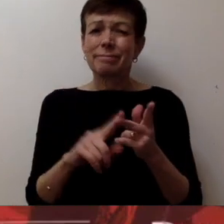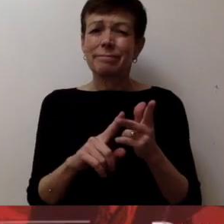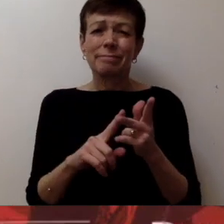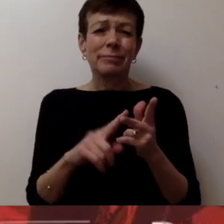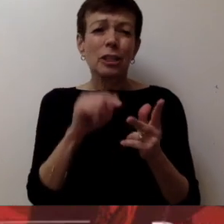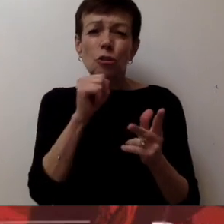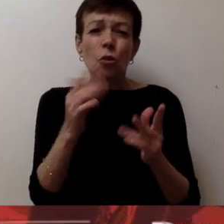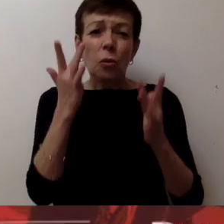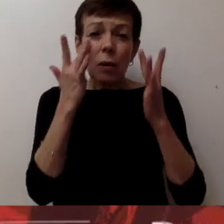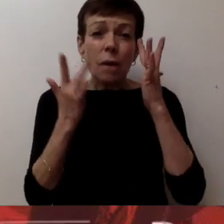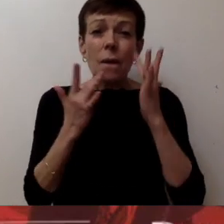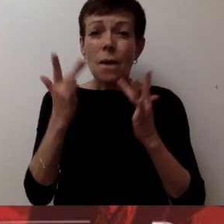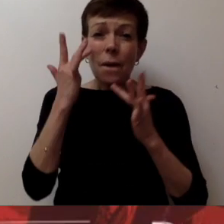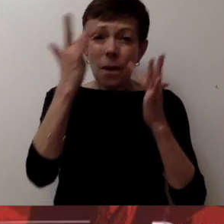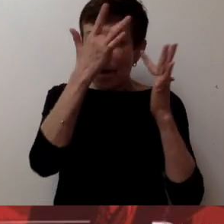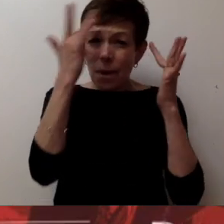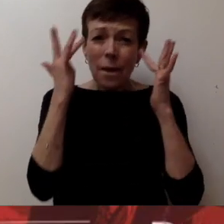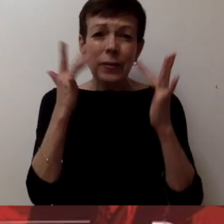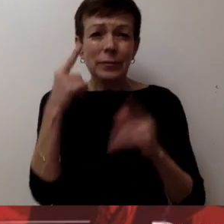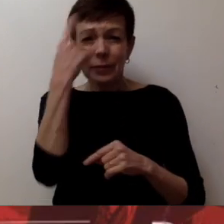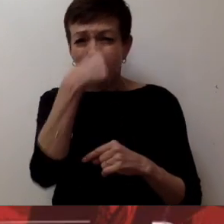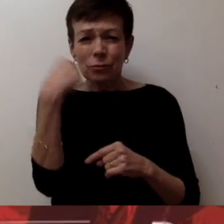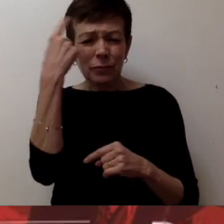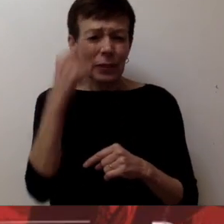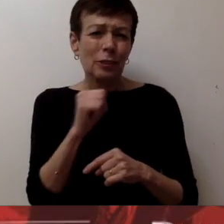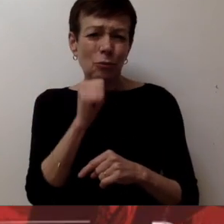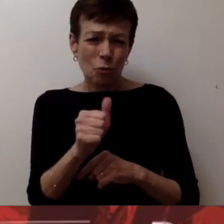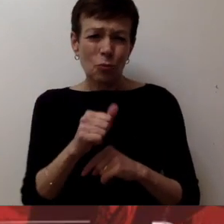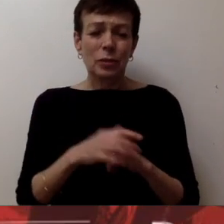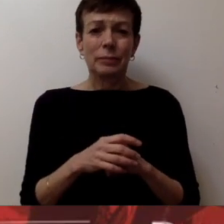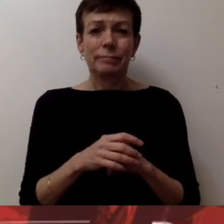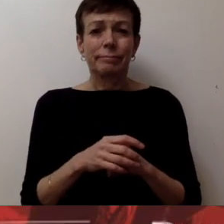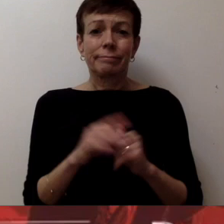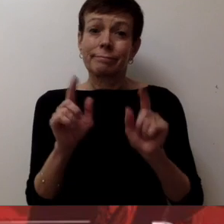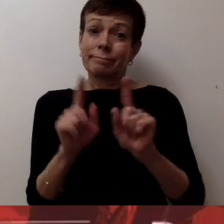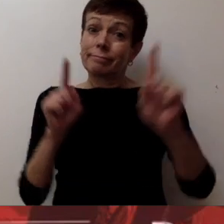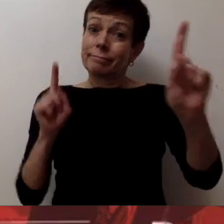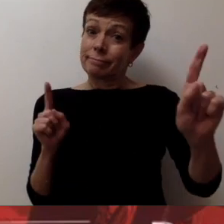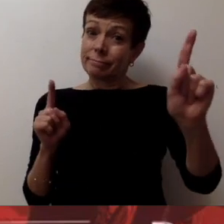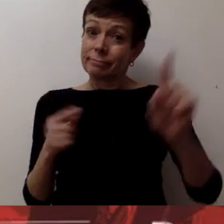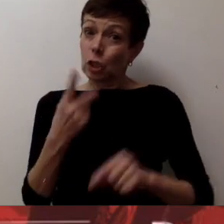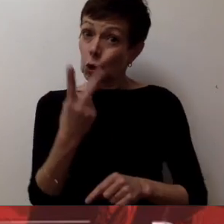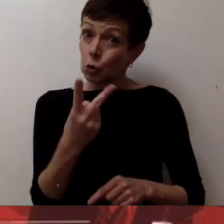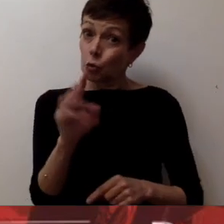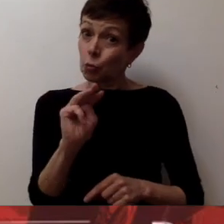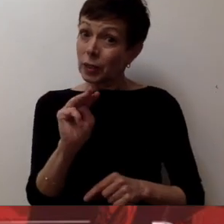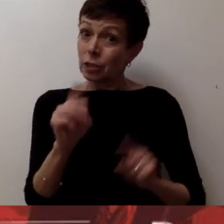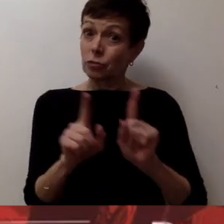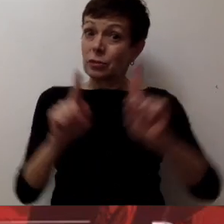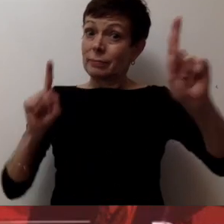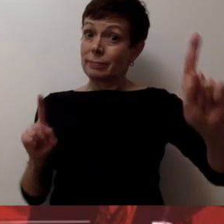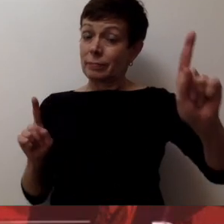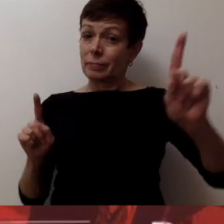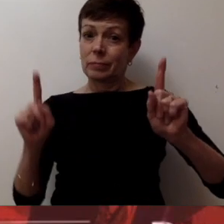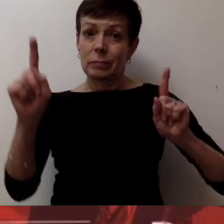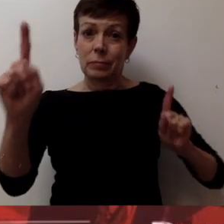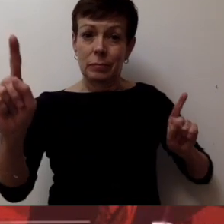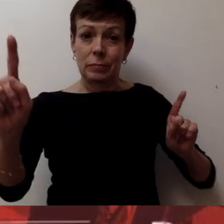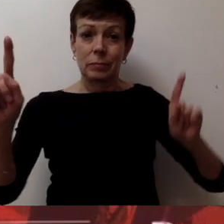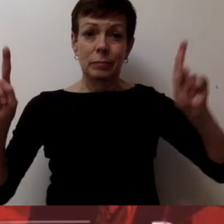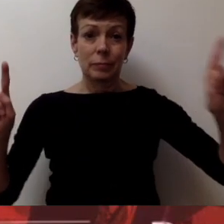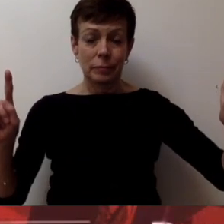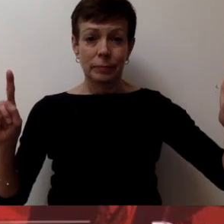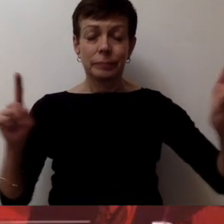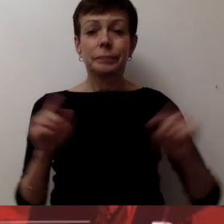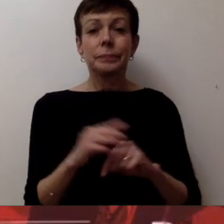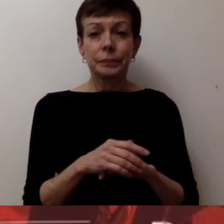hands frequently. Don't touch your face when you're out and about in our community. Keep your distance, that's 2 meters apart. Our